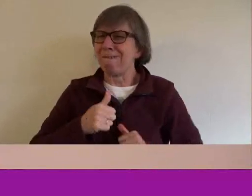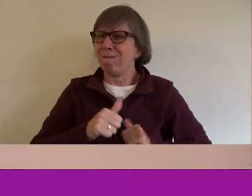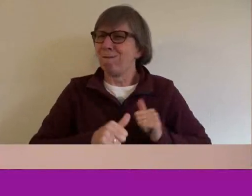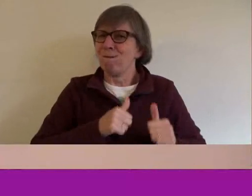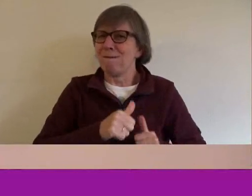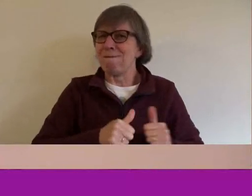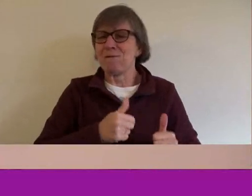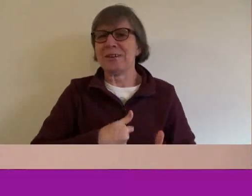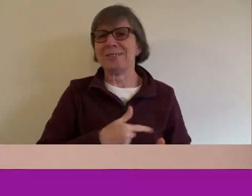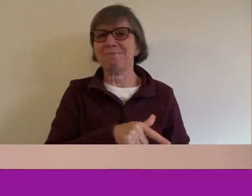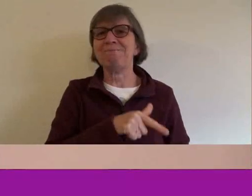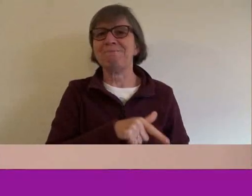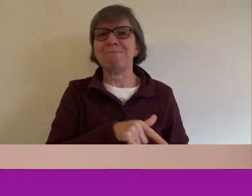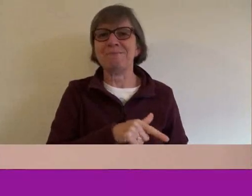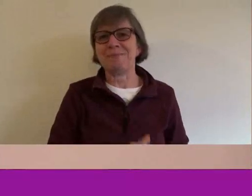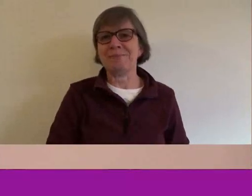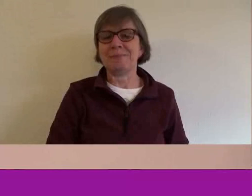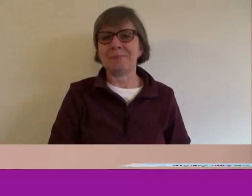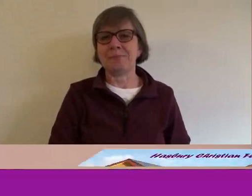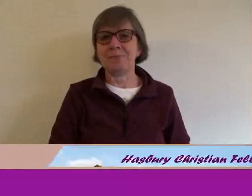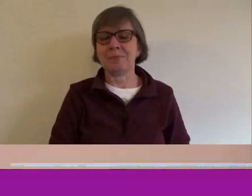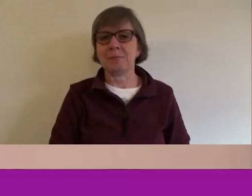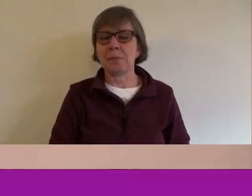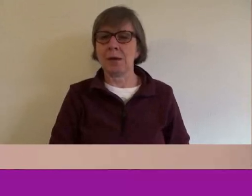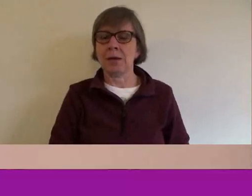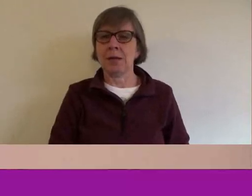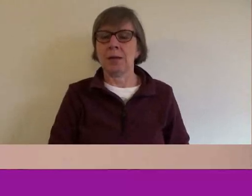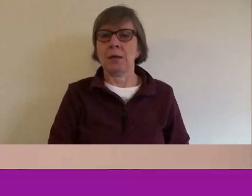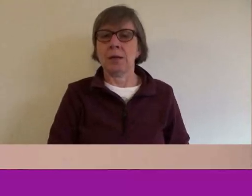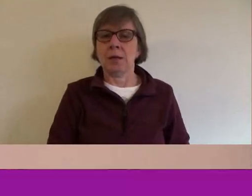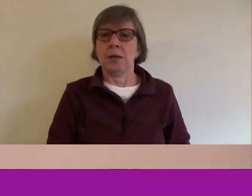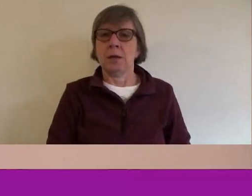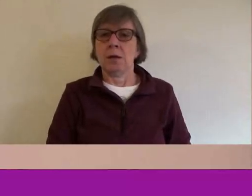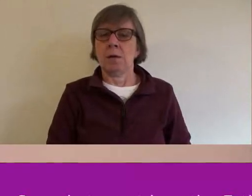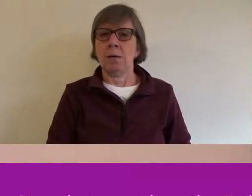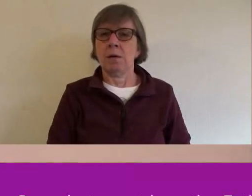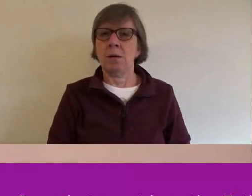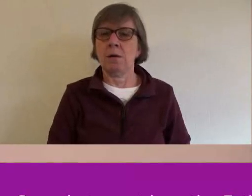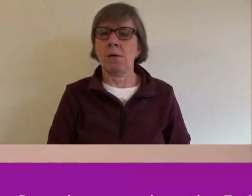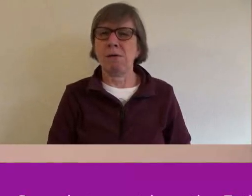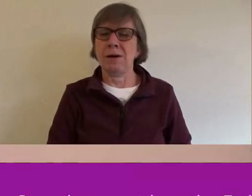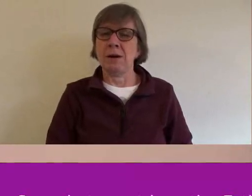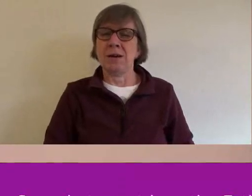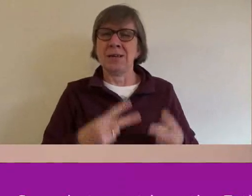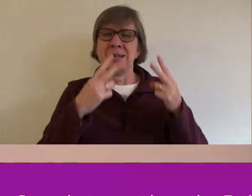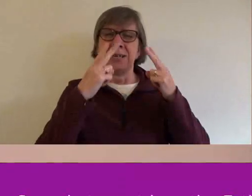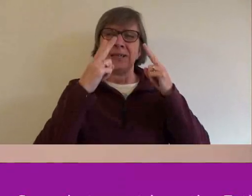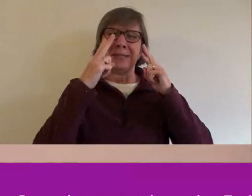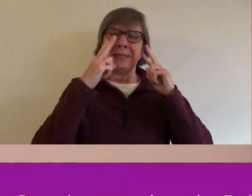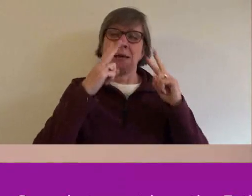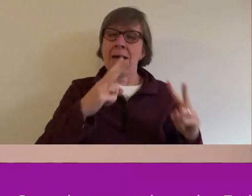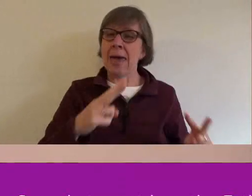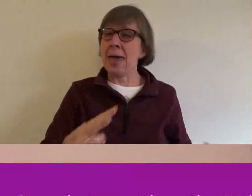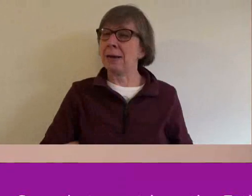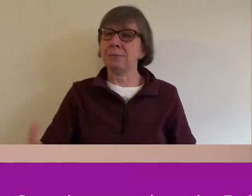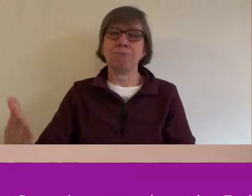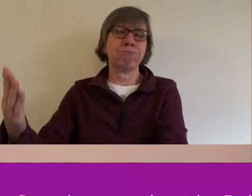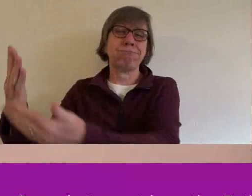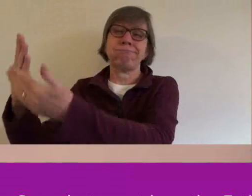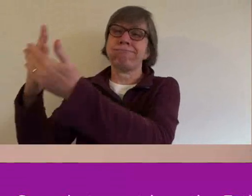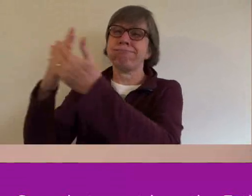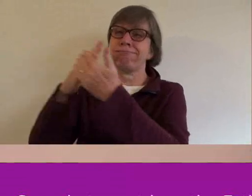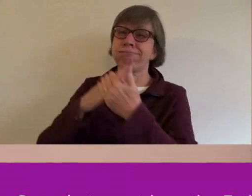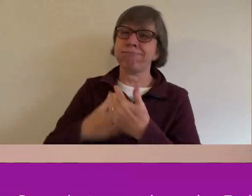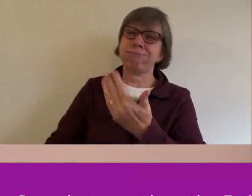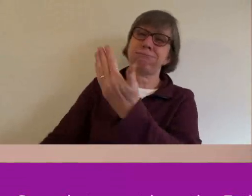my favourite verses from the Bible. See what great love the